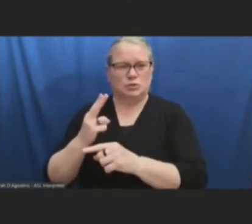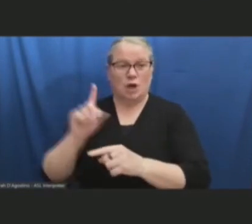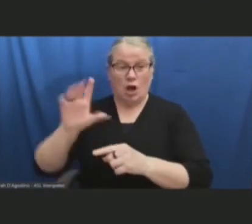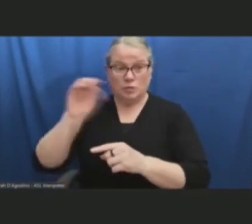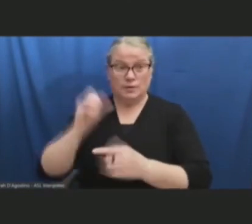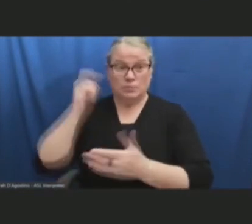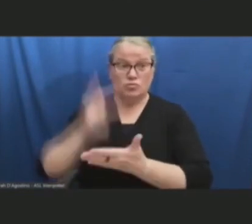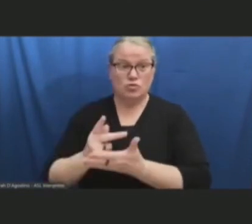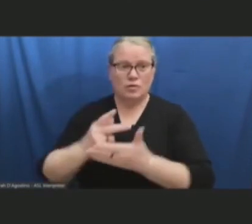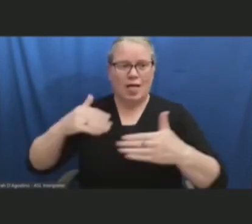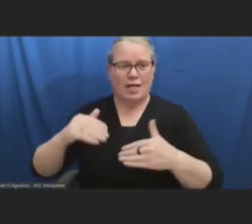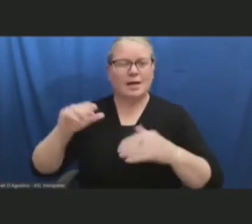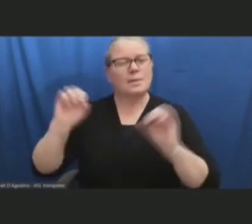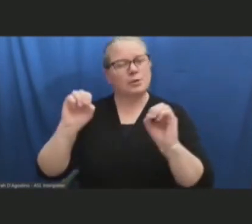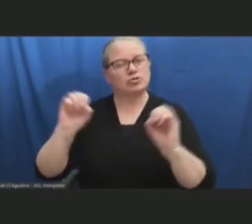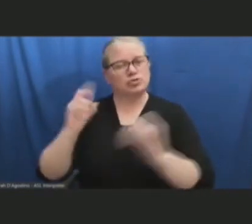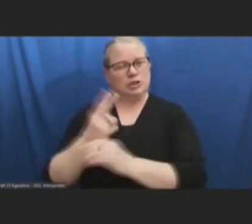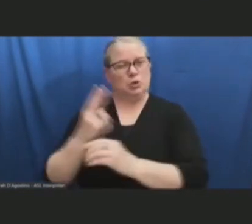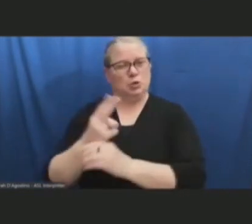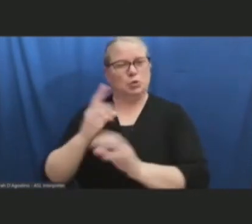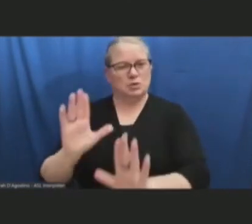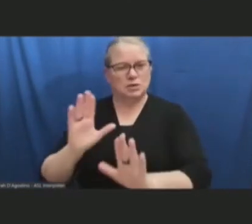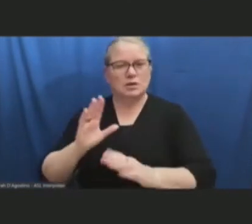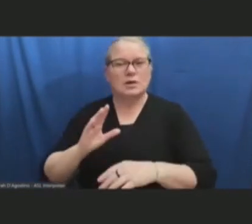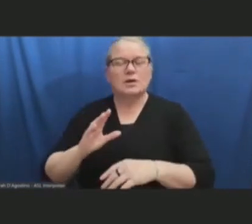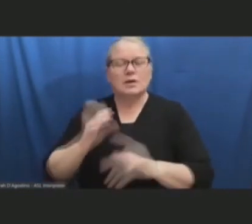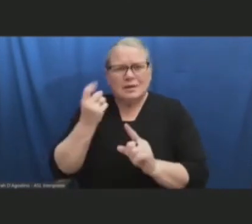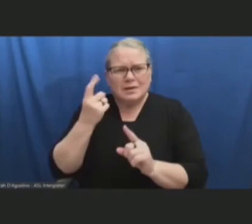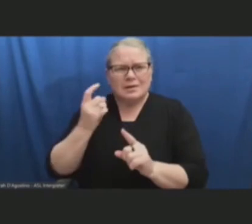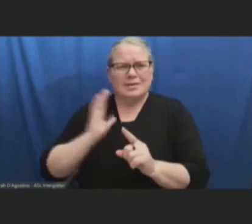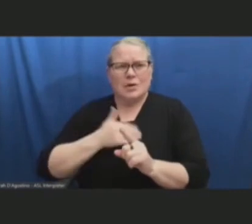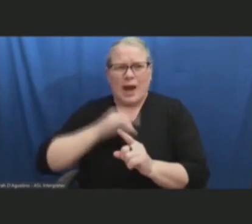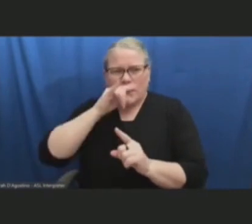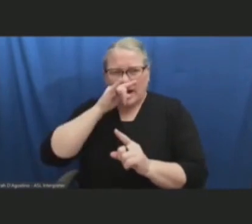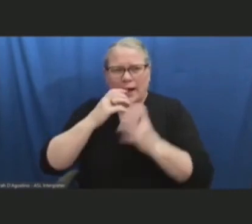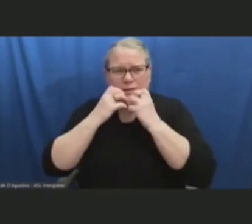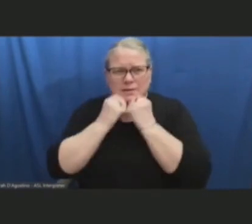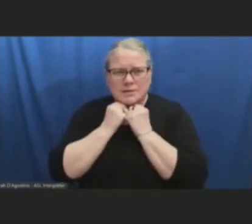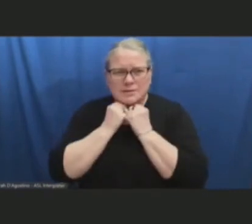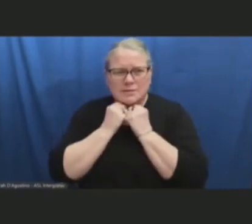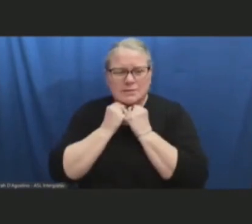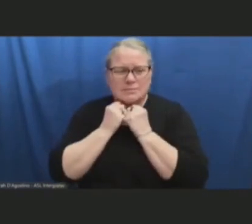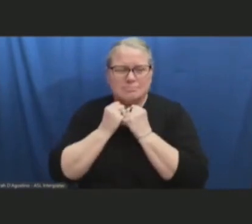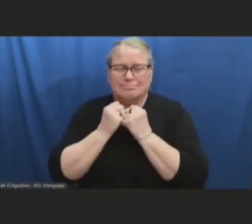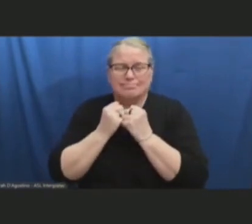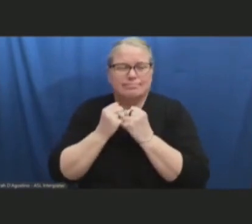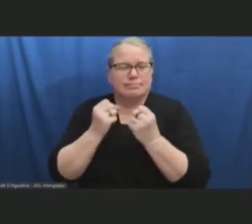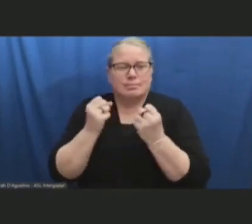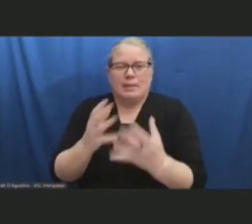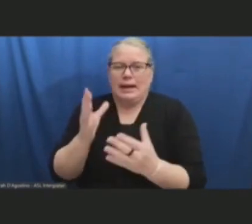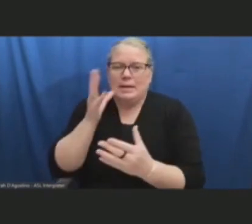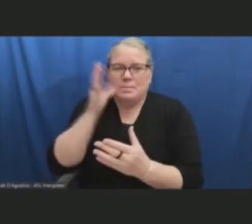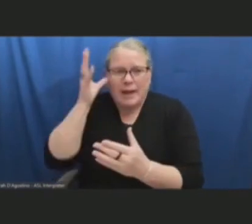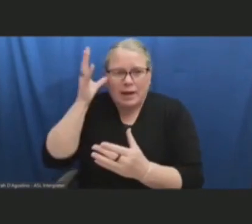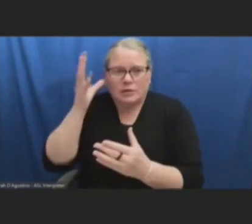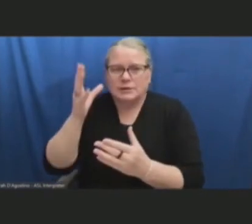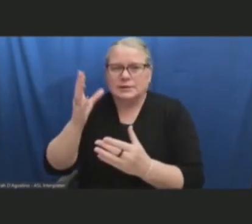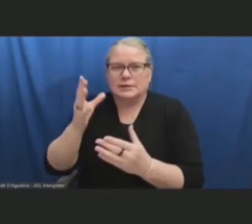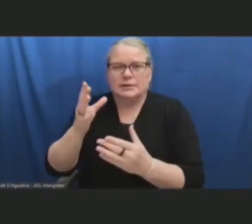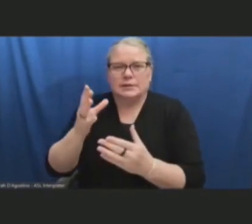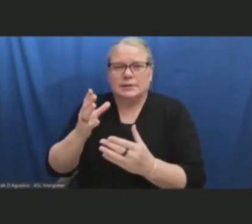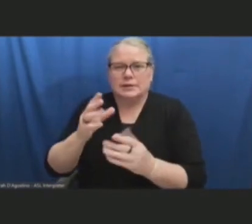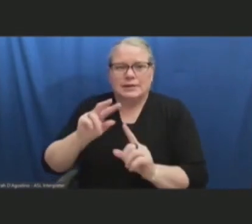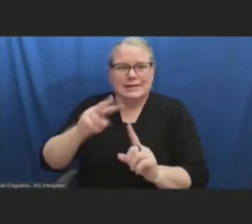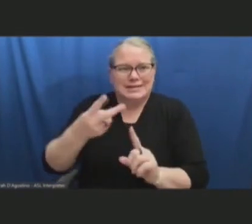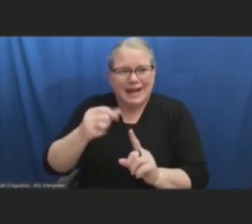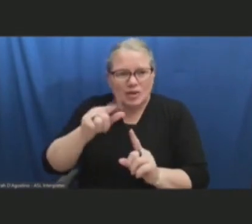kids. I think every day there are more and more parents in that second grade or younger says, my